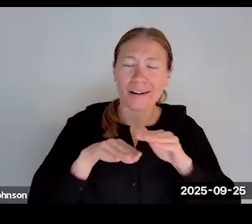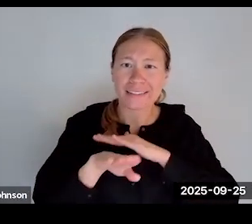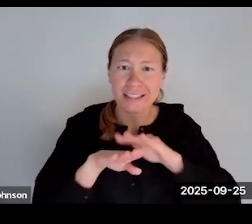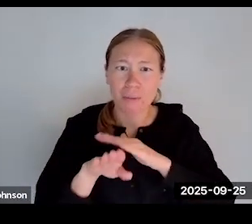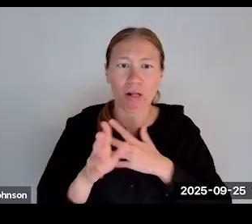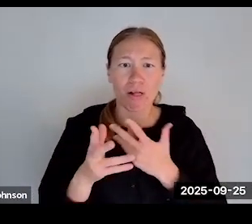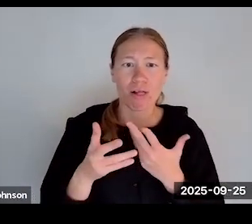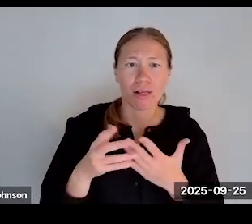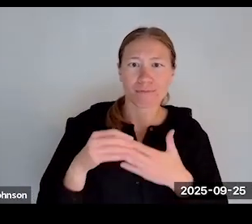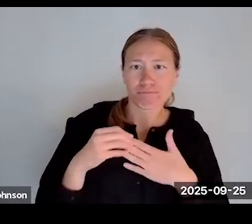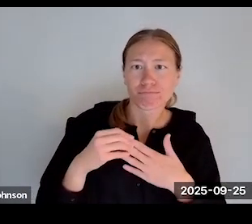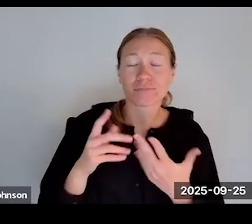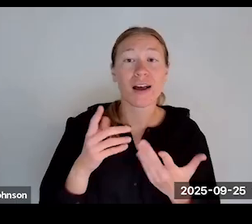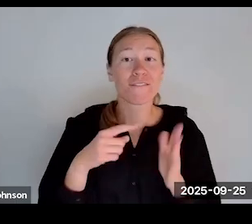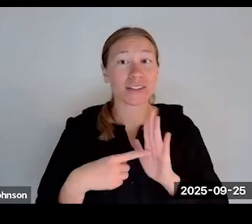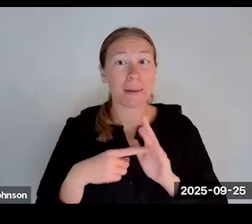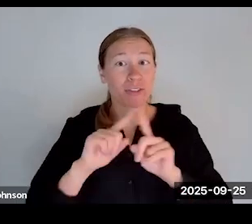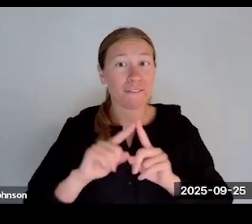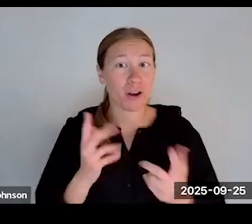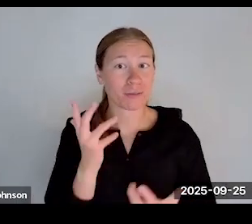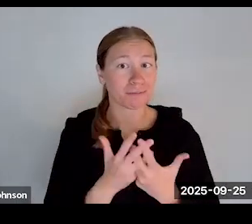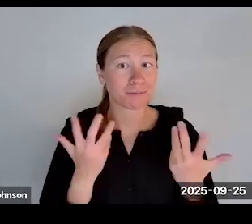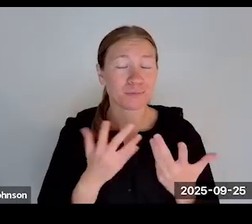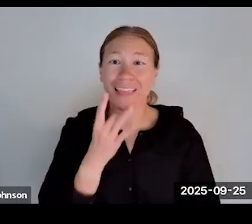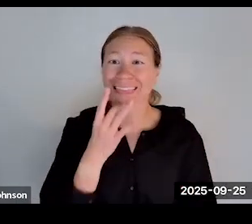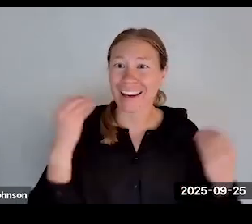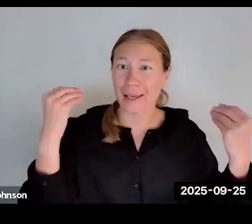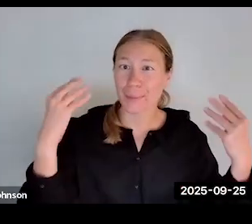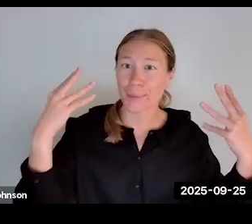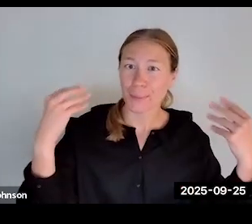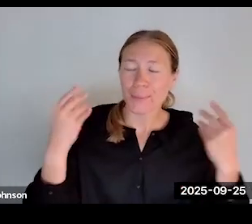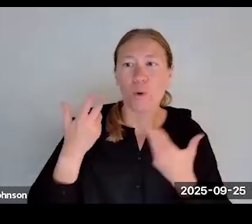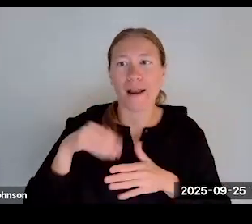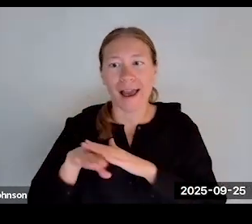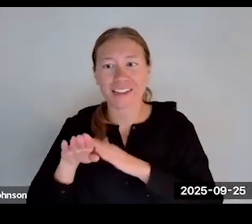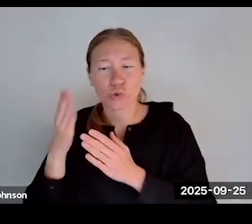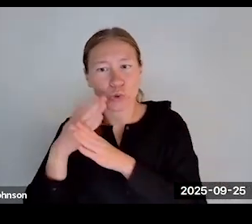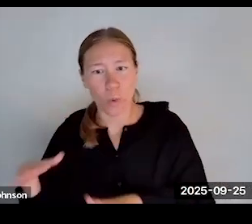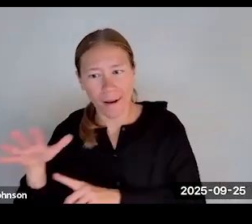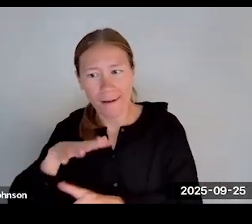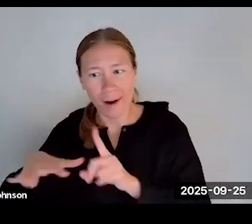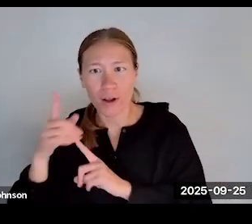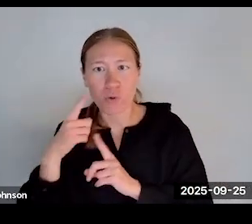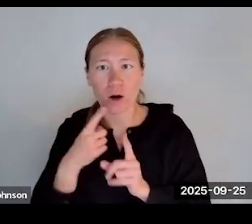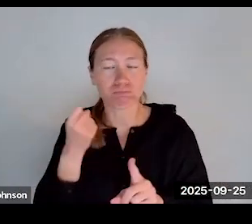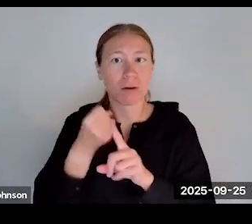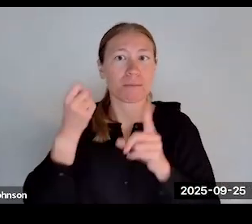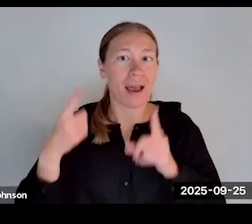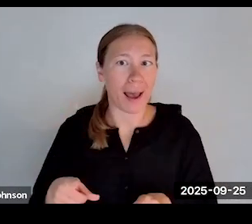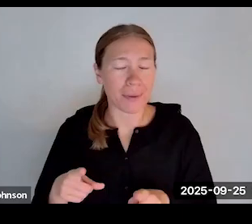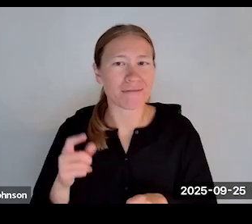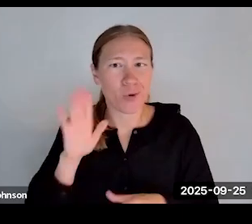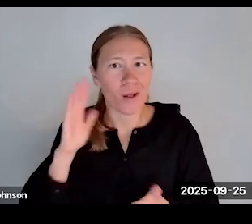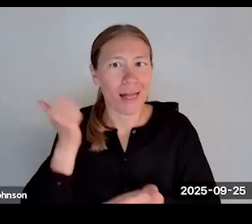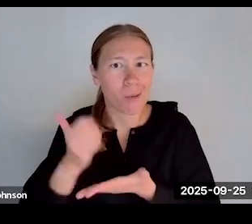For example, dimmable lighting or access to a quiet space when symptoms flare up can really help.